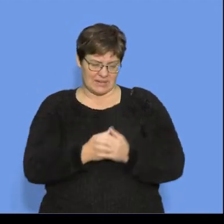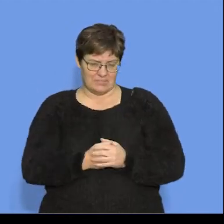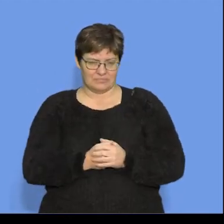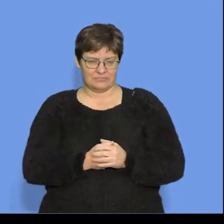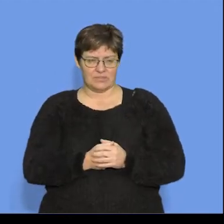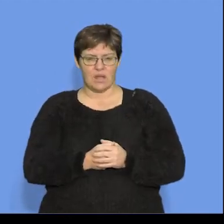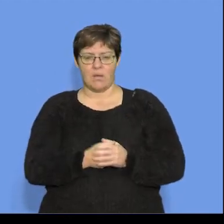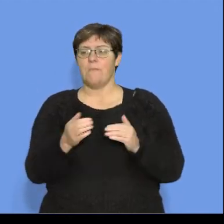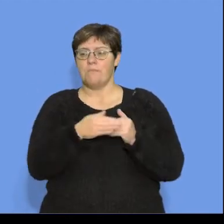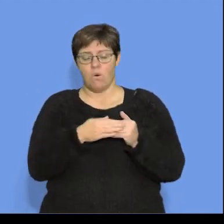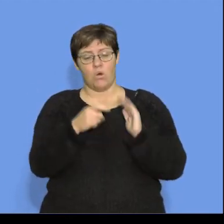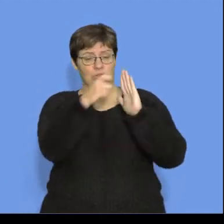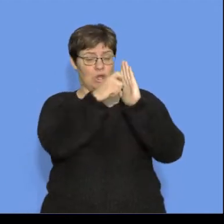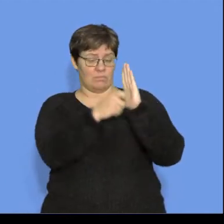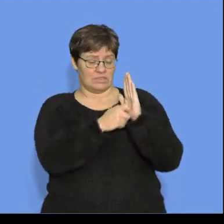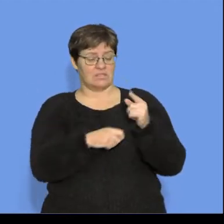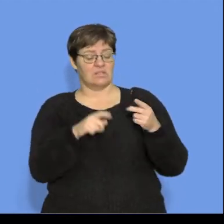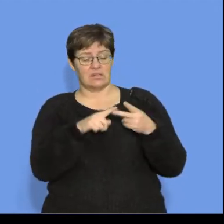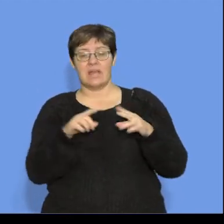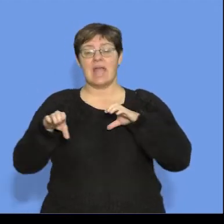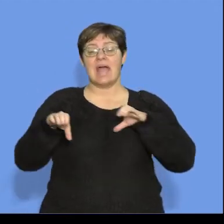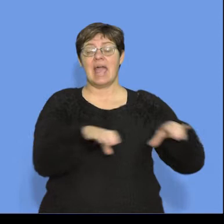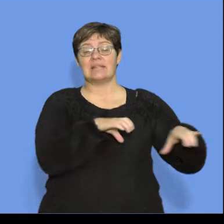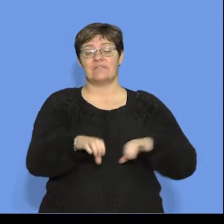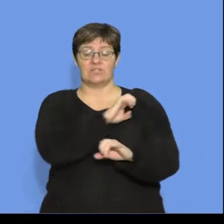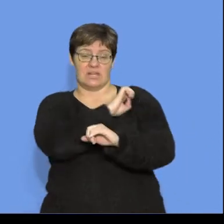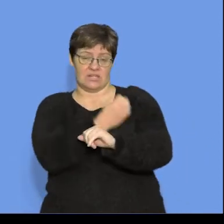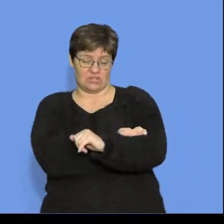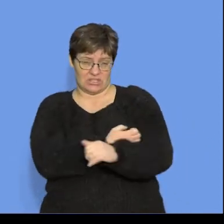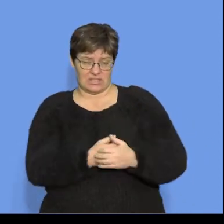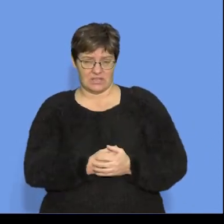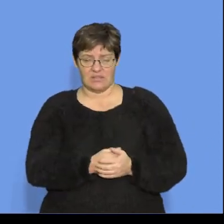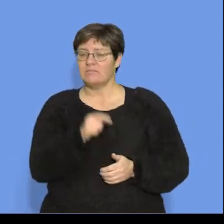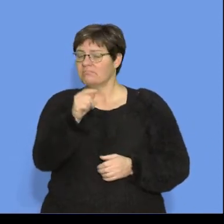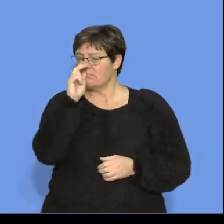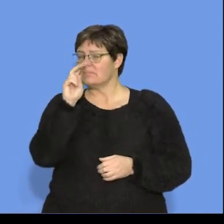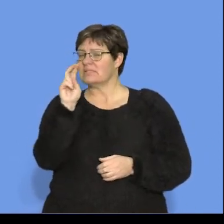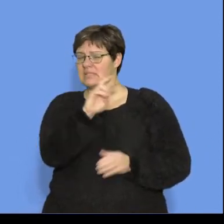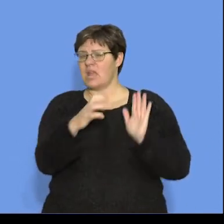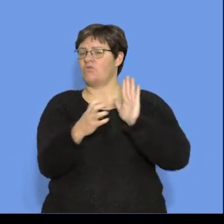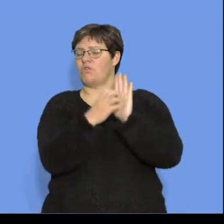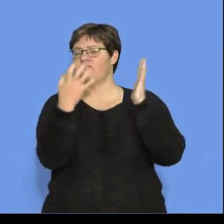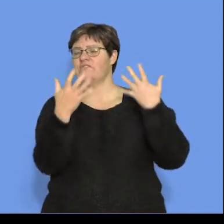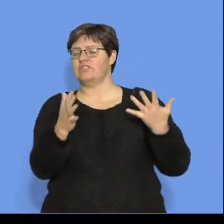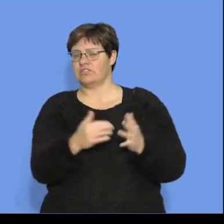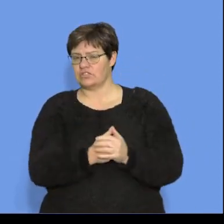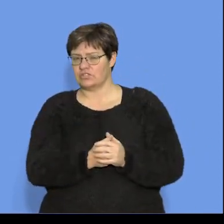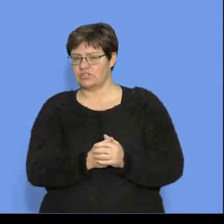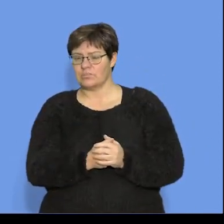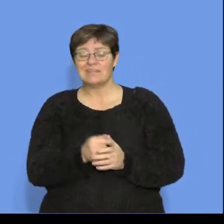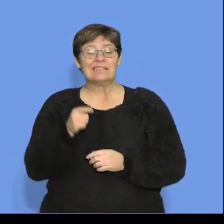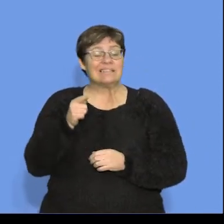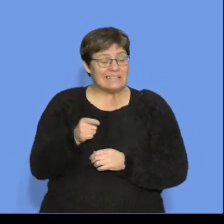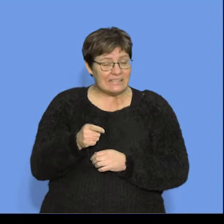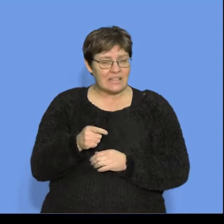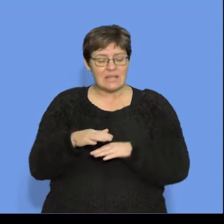terms. So activation energy is a thing that we've seen on the graph, but activation energy is